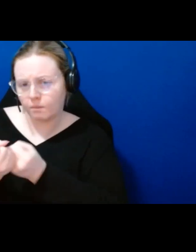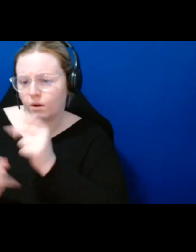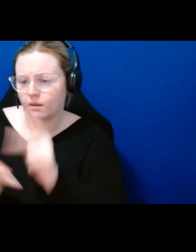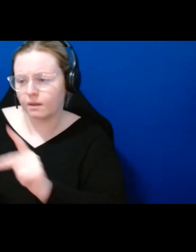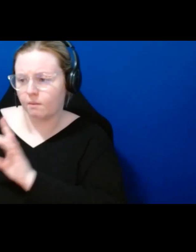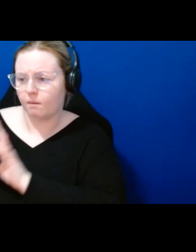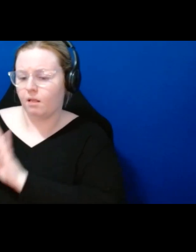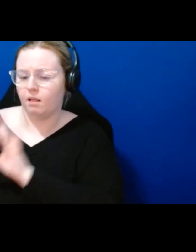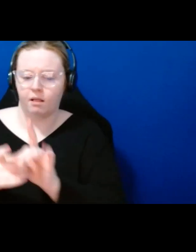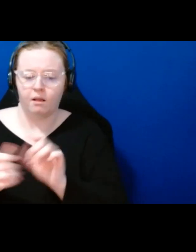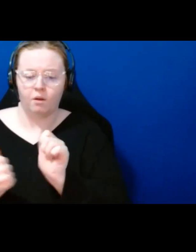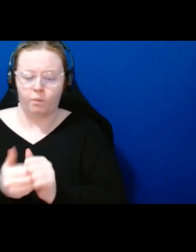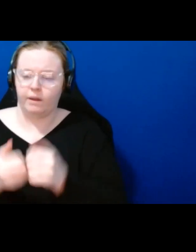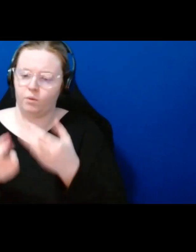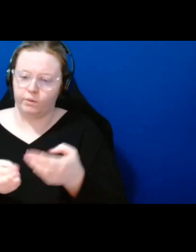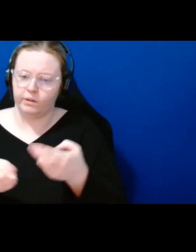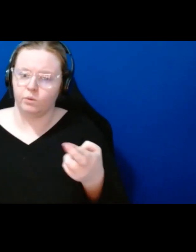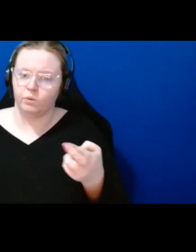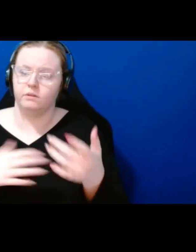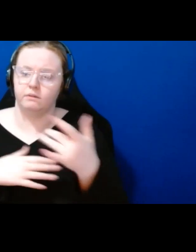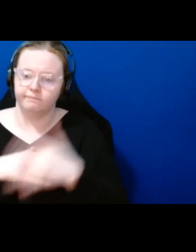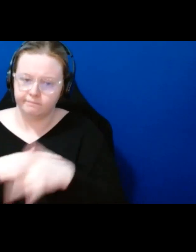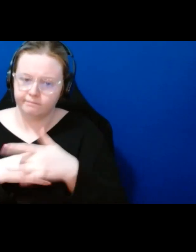their communities.